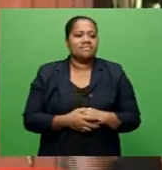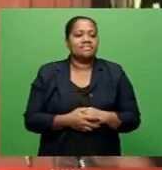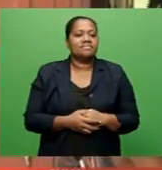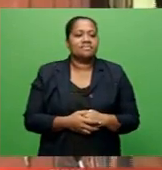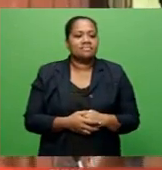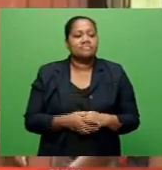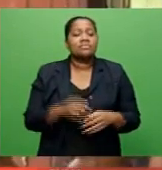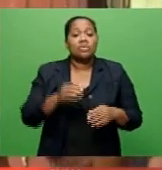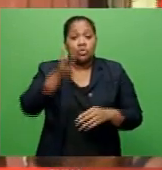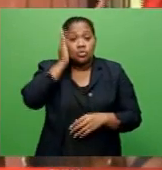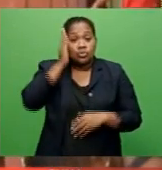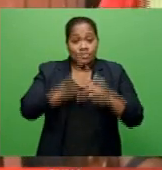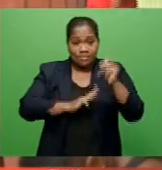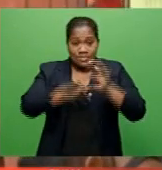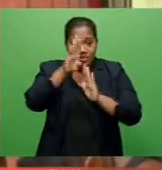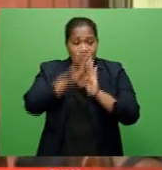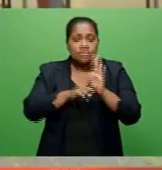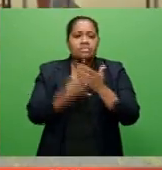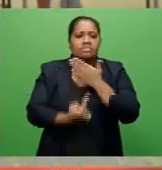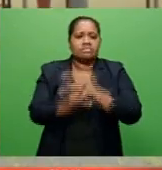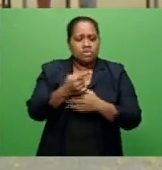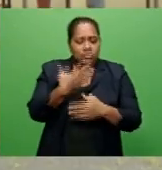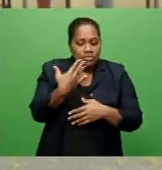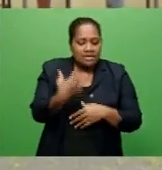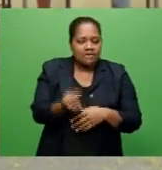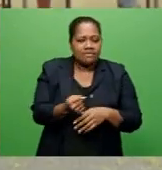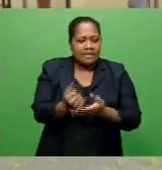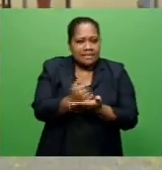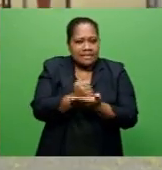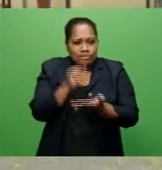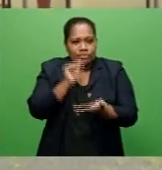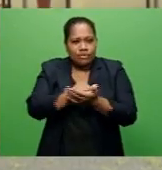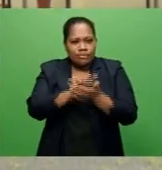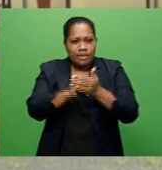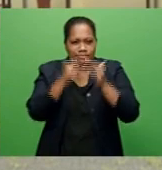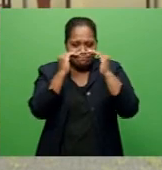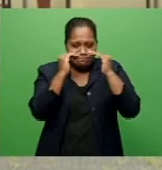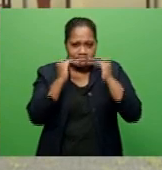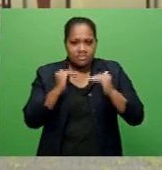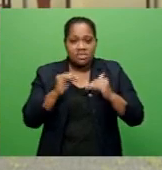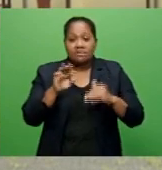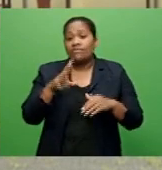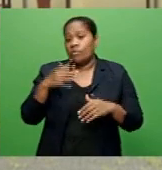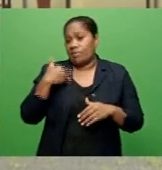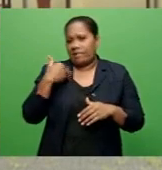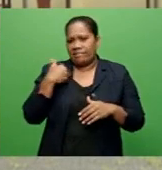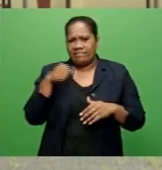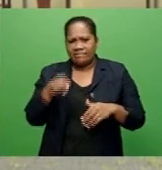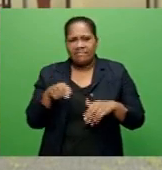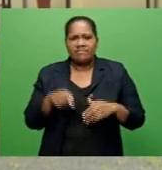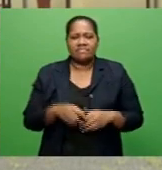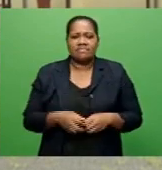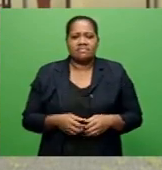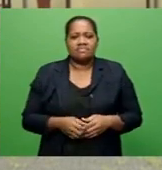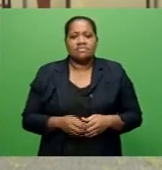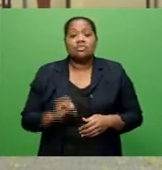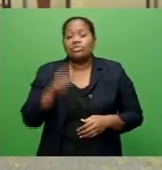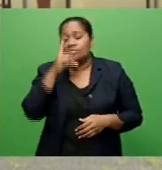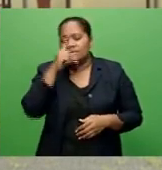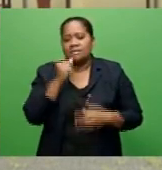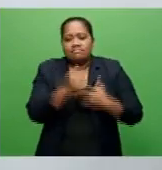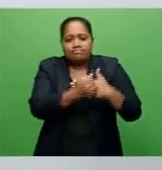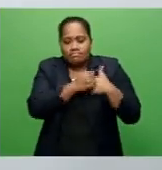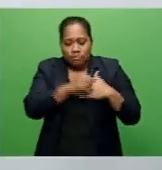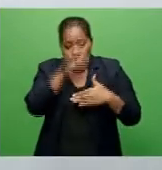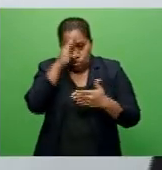School managements are encouraged to play an active role and put proper health measures in place to safeguard students' health. Schools that